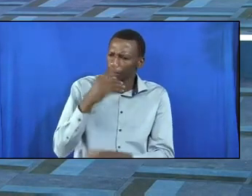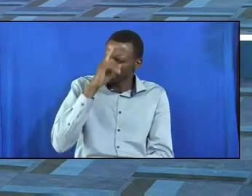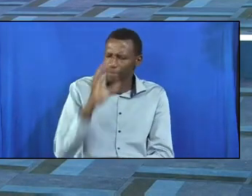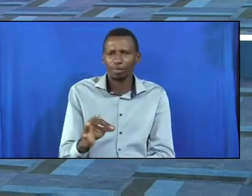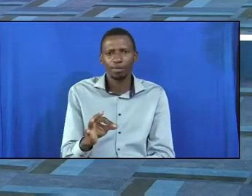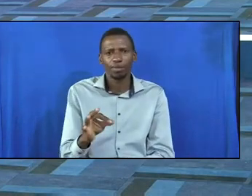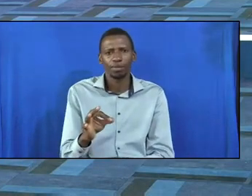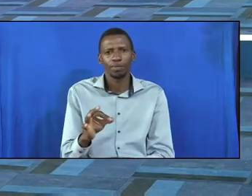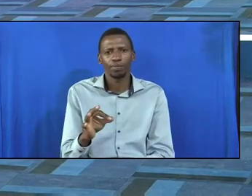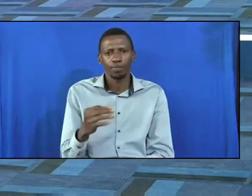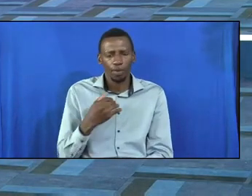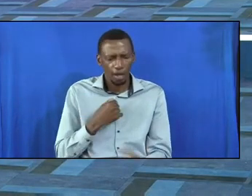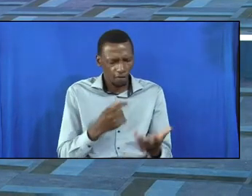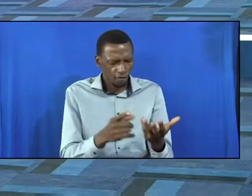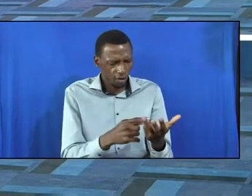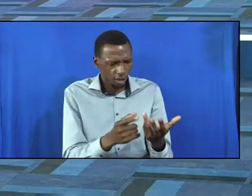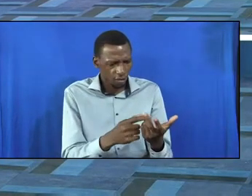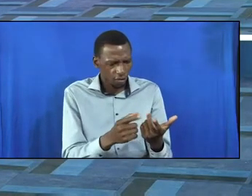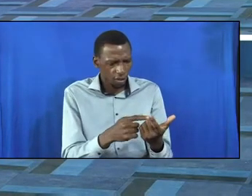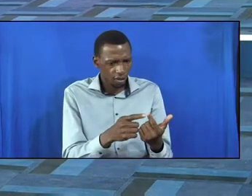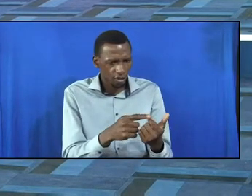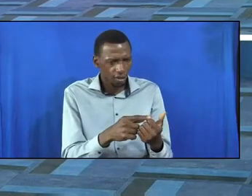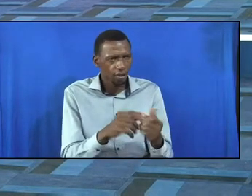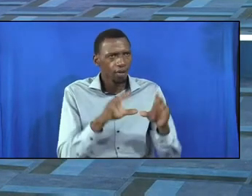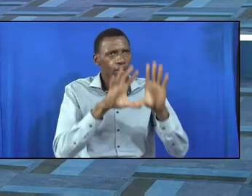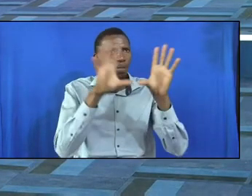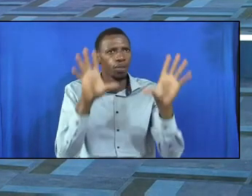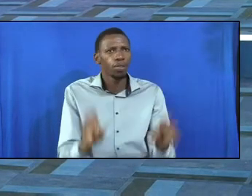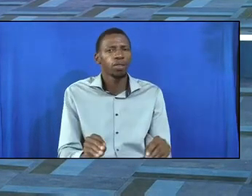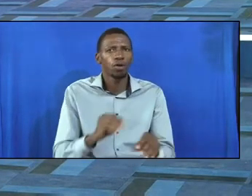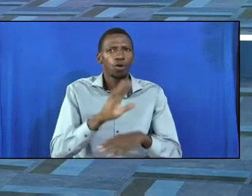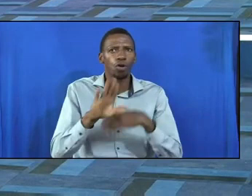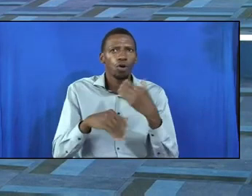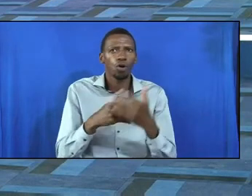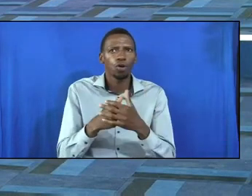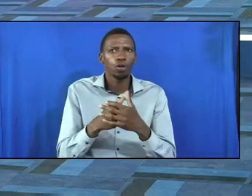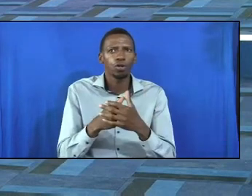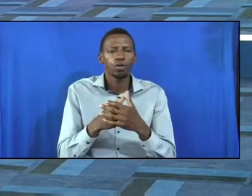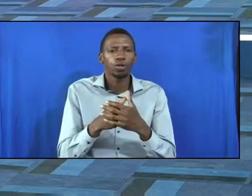had calculated amounting to the sum of Kenya shillings,